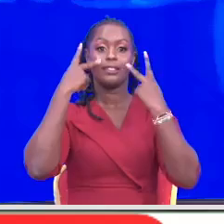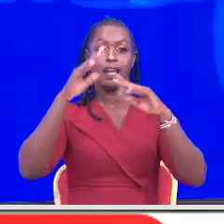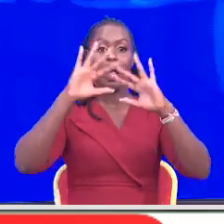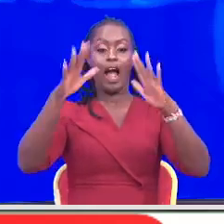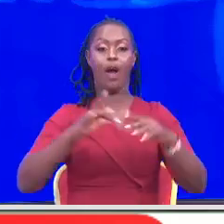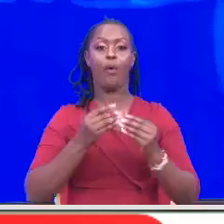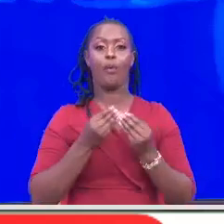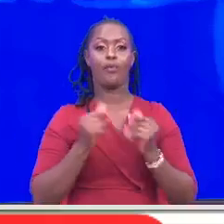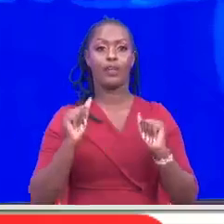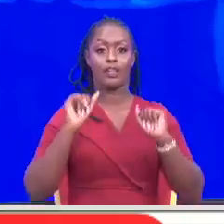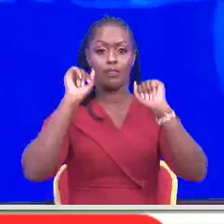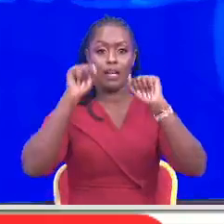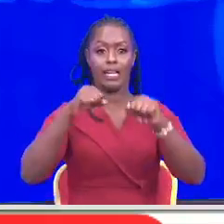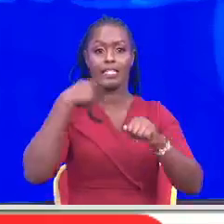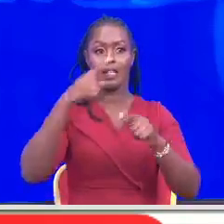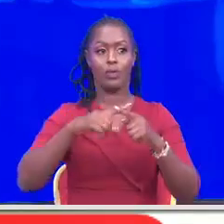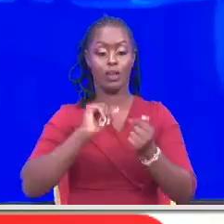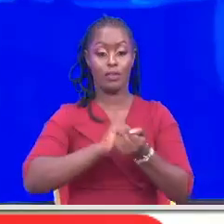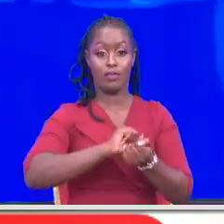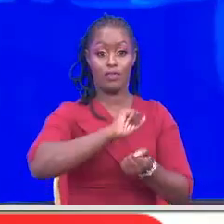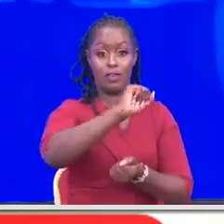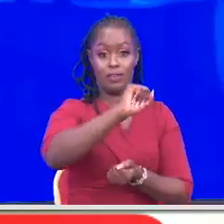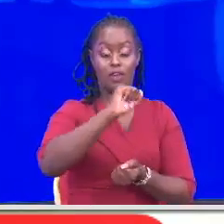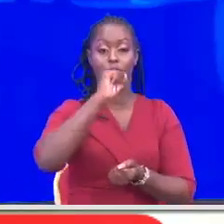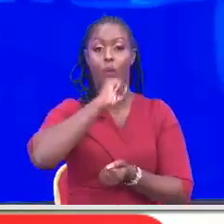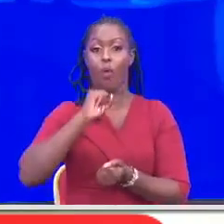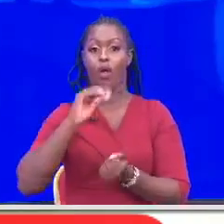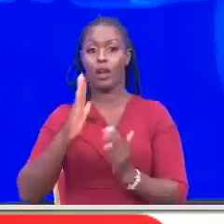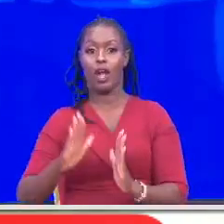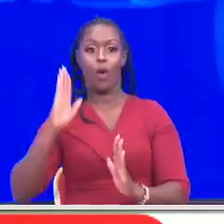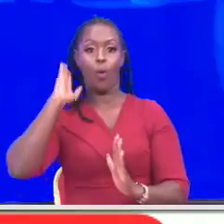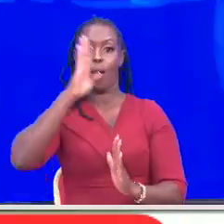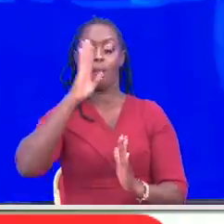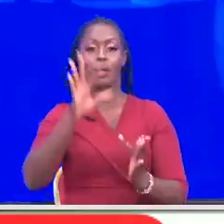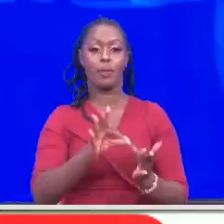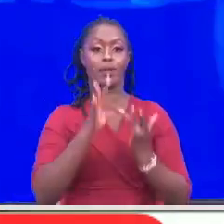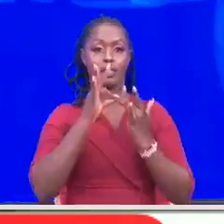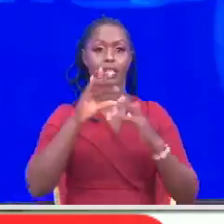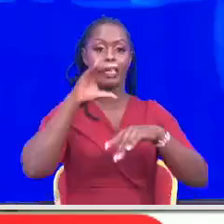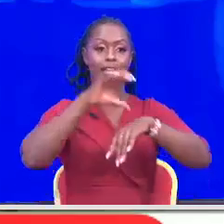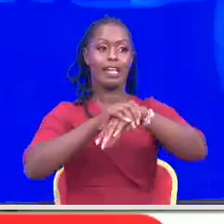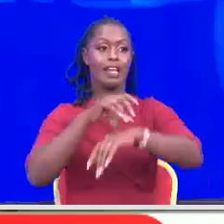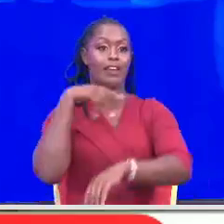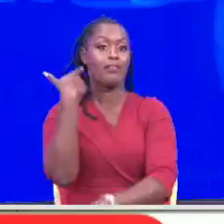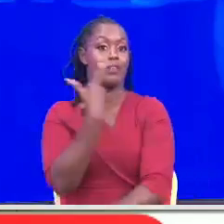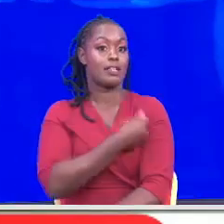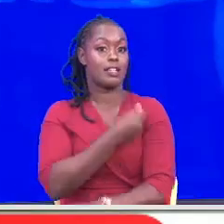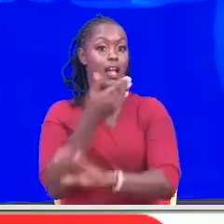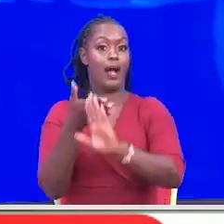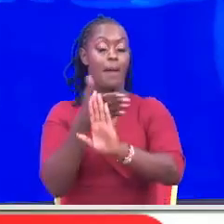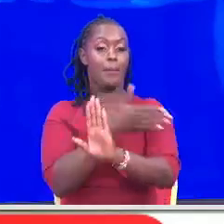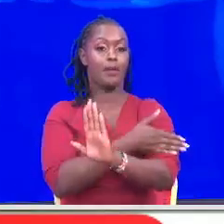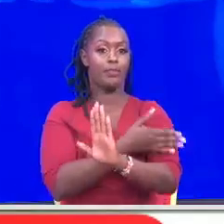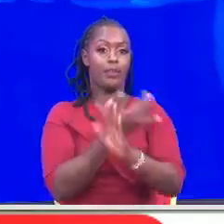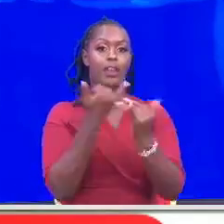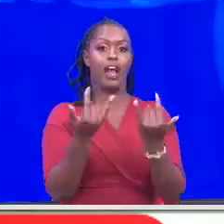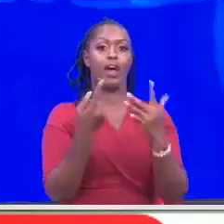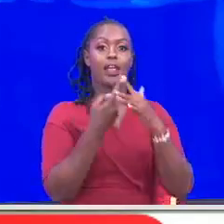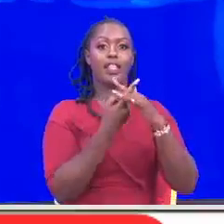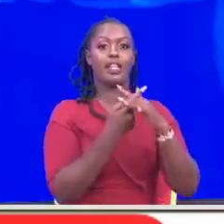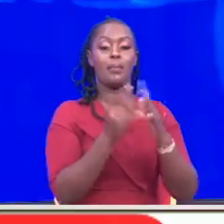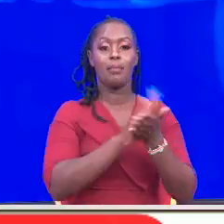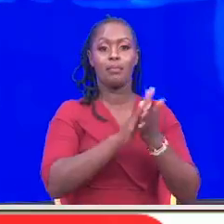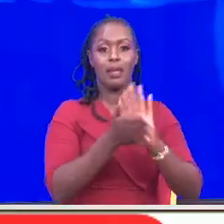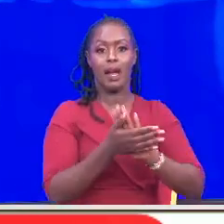scientists recommend that those aged 15 and older will be prioritized in getting vaccinated before they become sexually